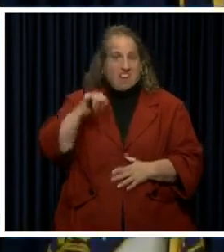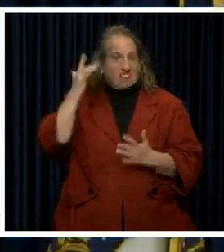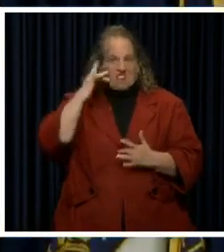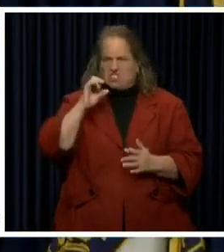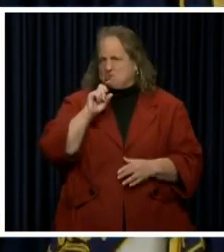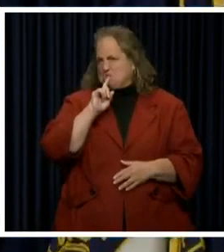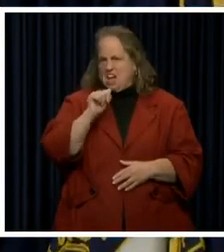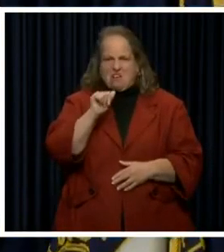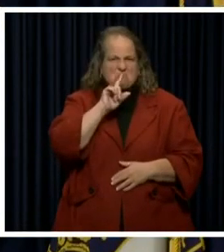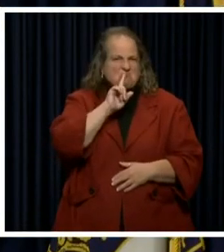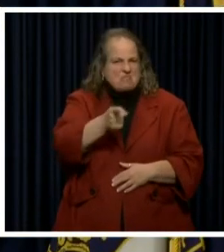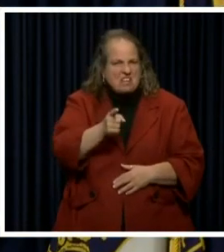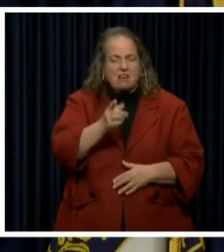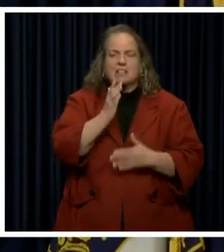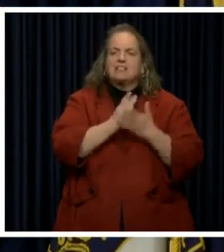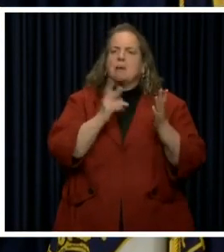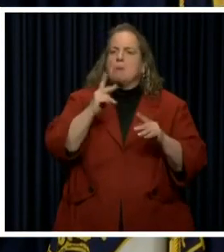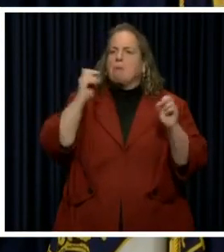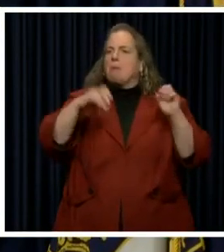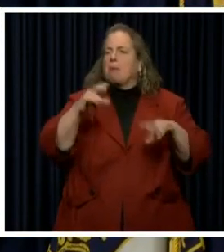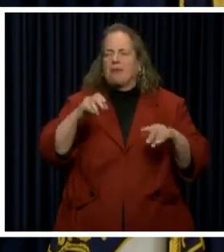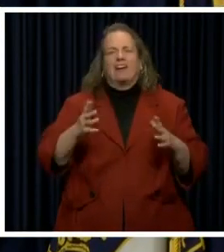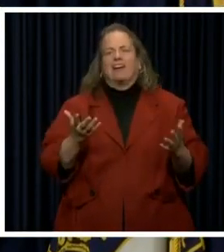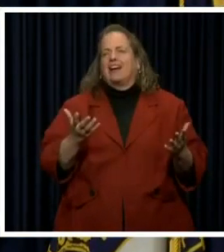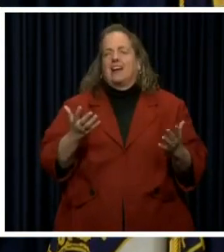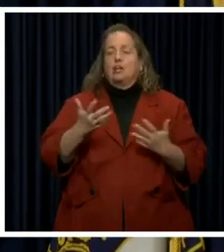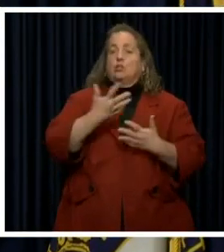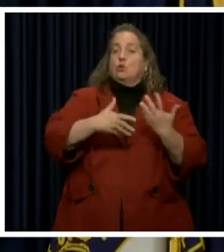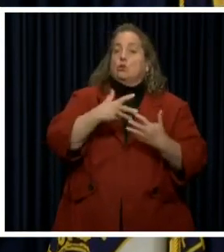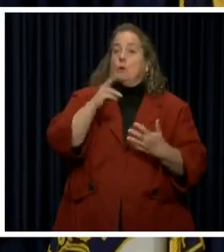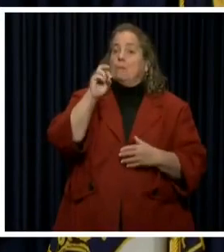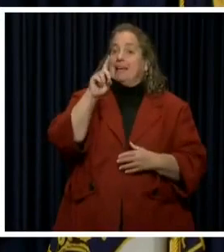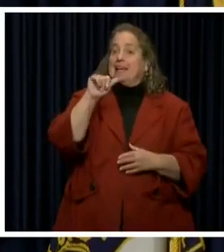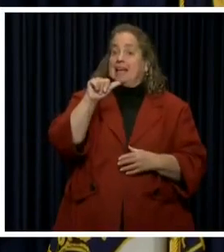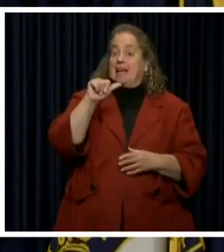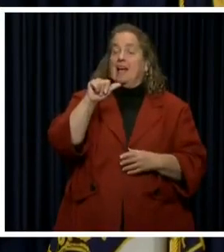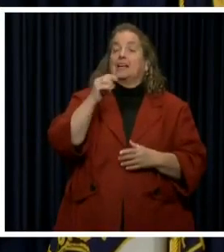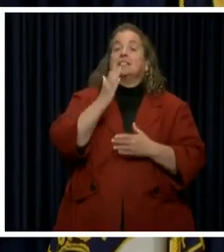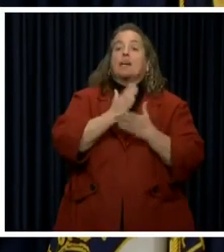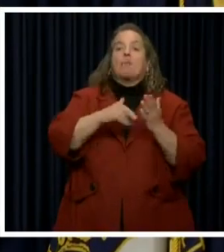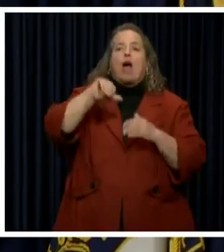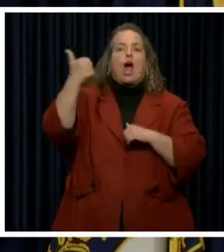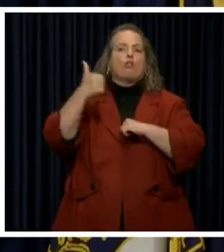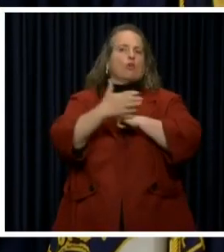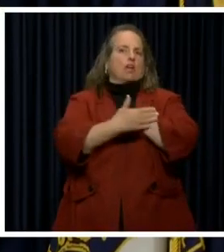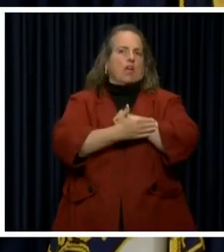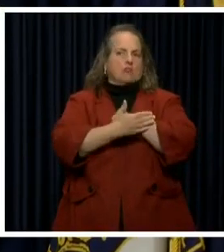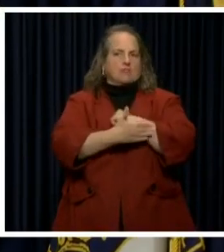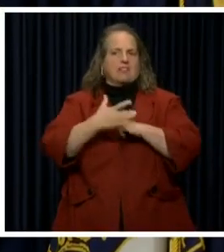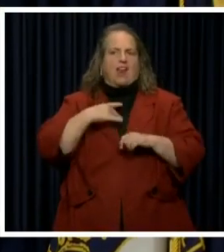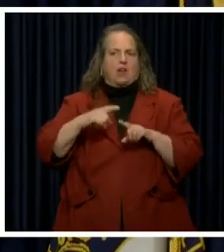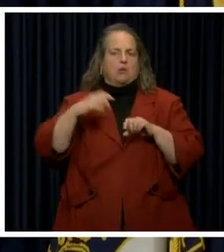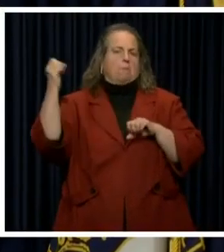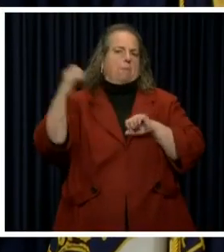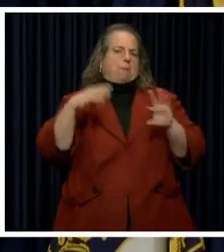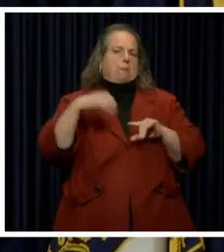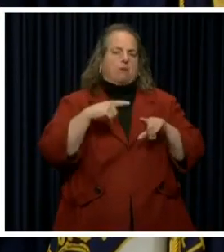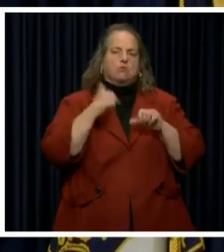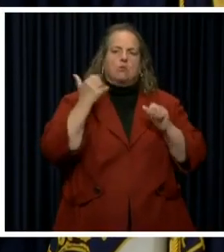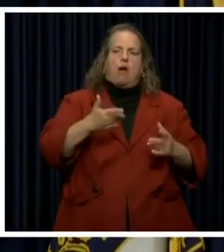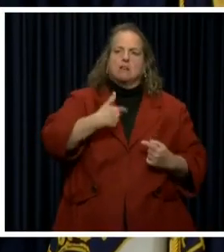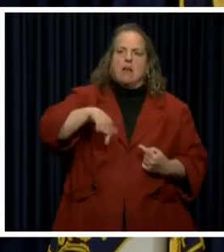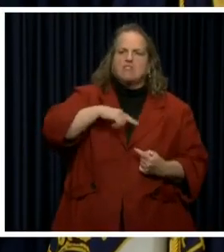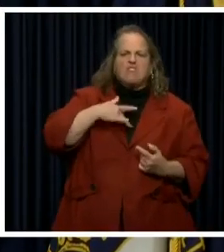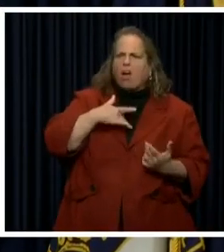what's on social media right now is created by other countries in a way to try to destabilize us. That's the last thing we